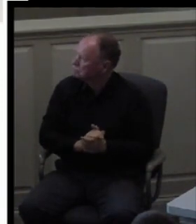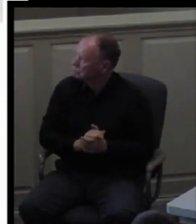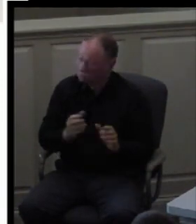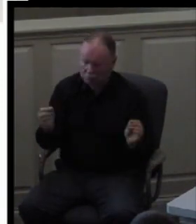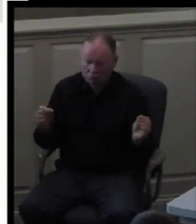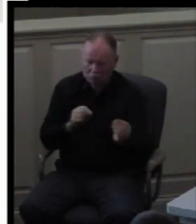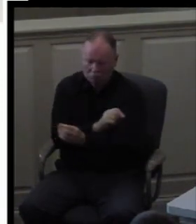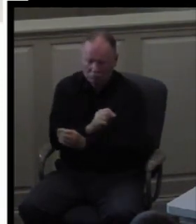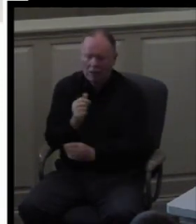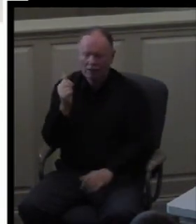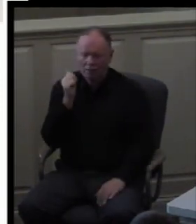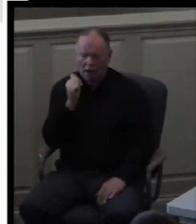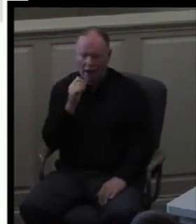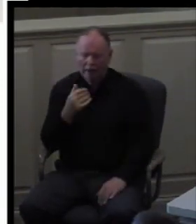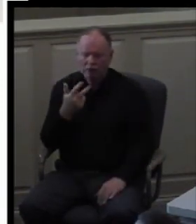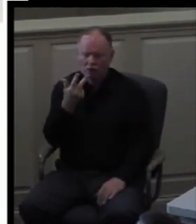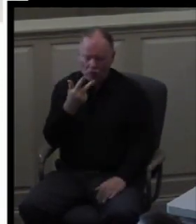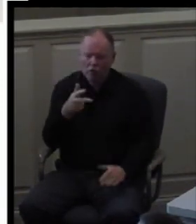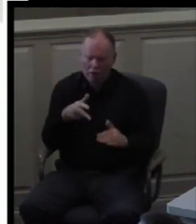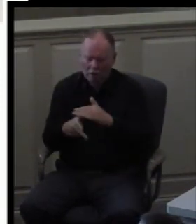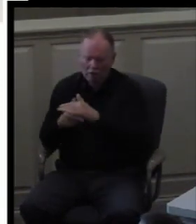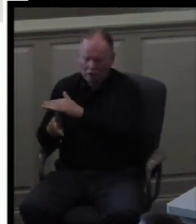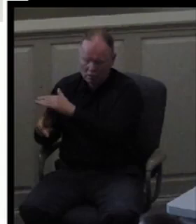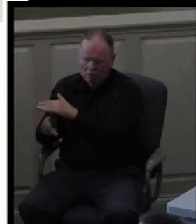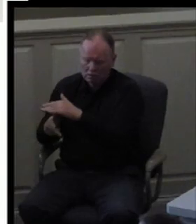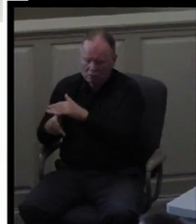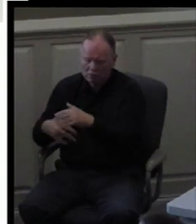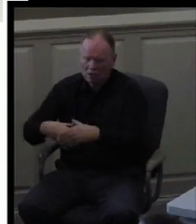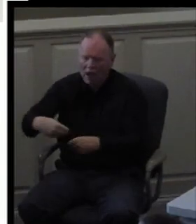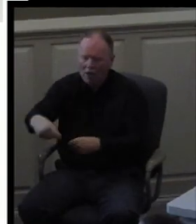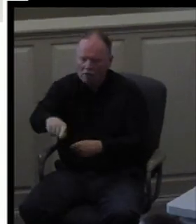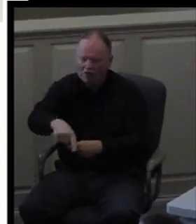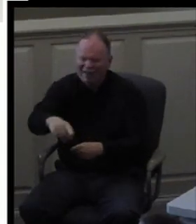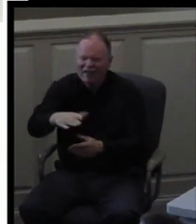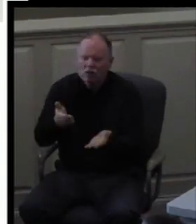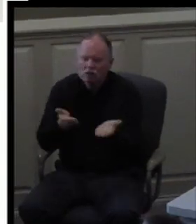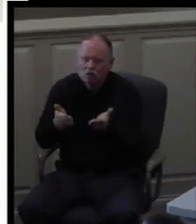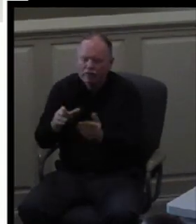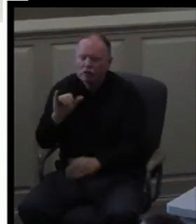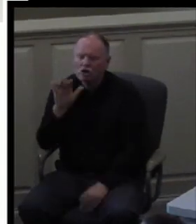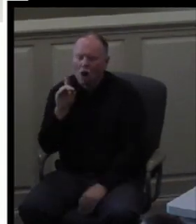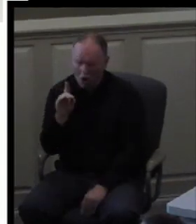rear elevation, again, just showing the 3 bays leading out into the service yard.